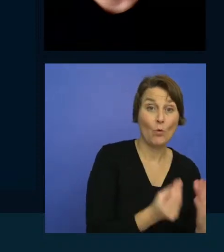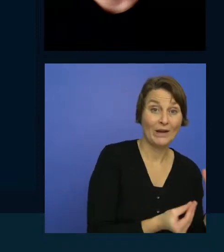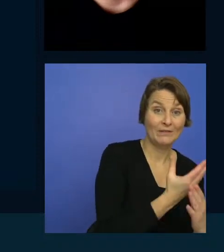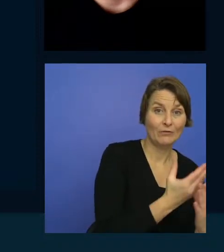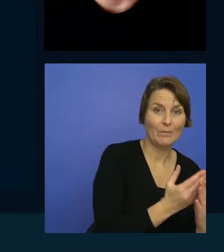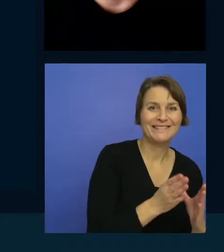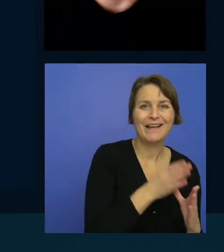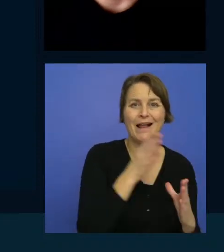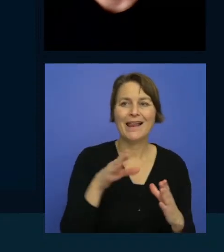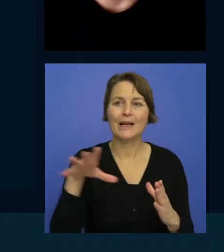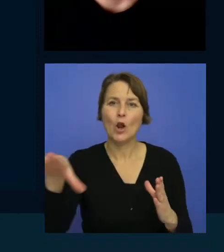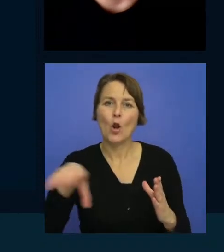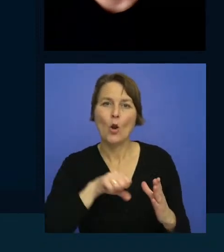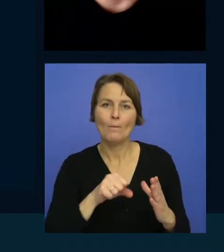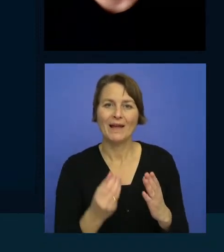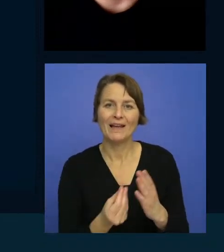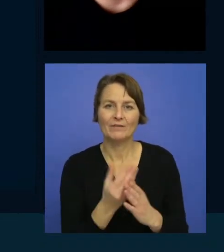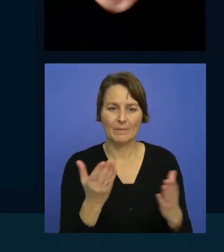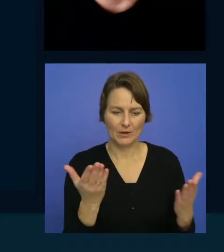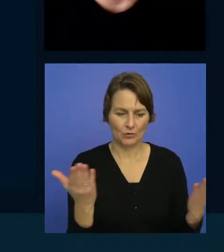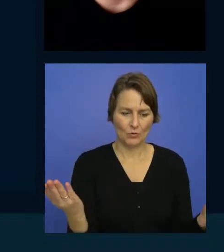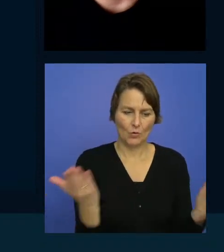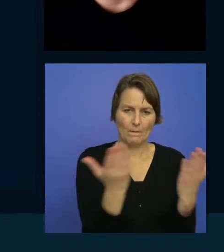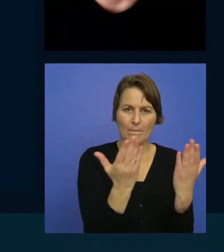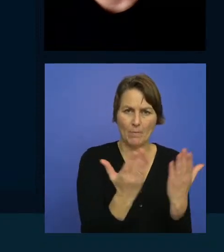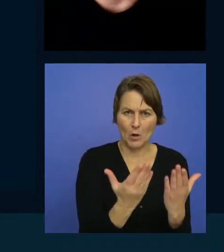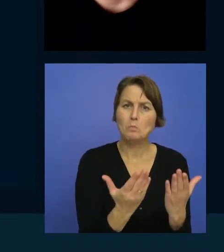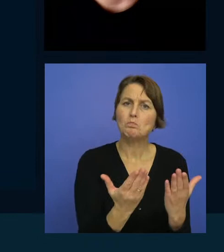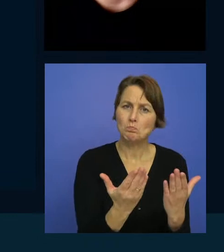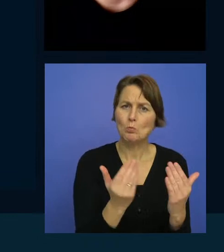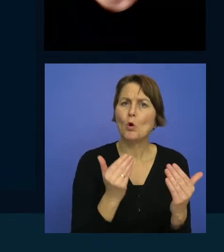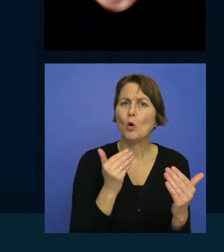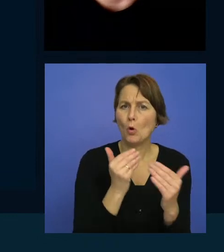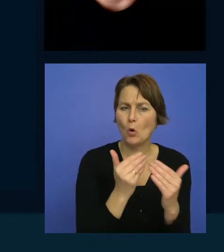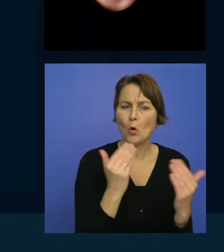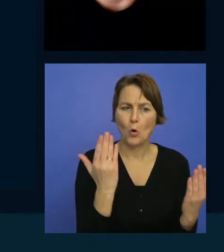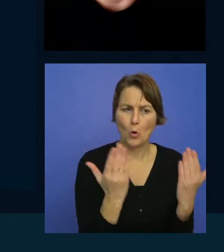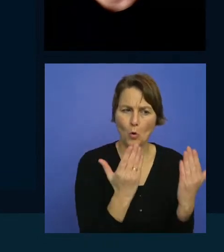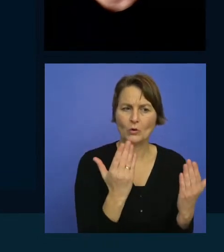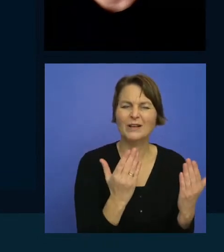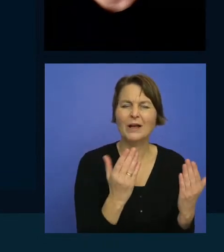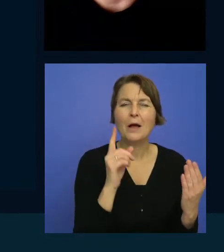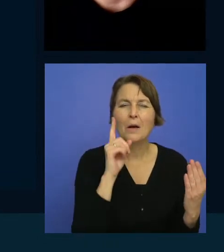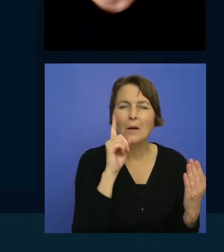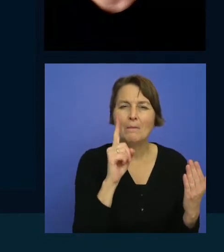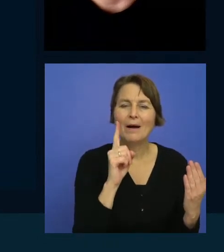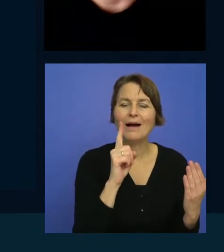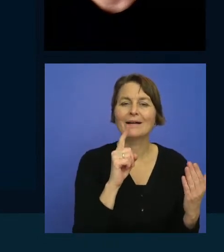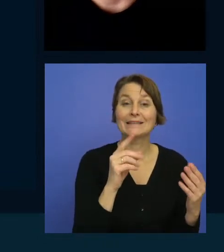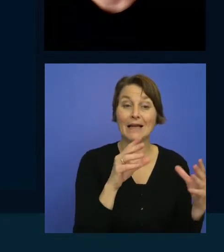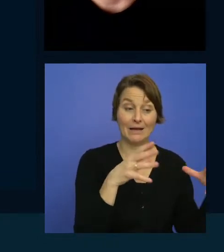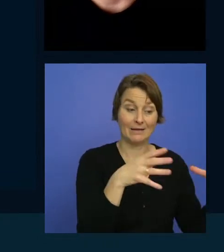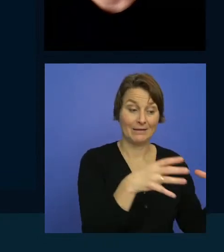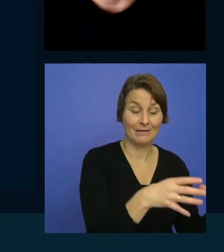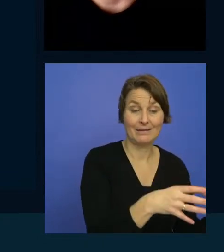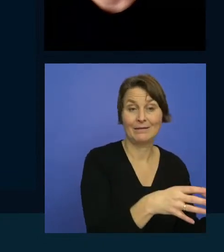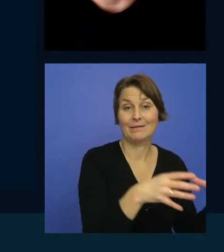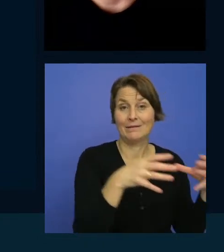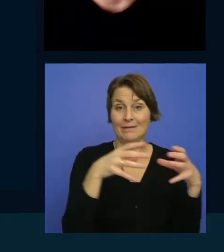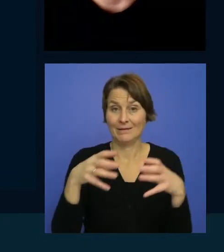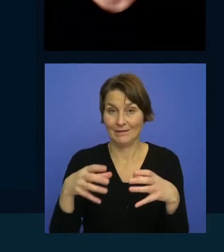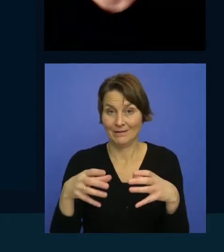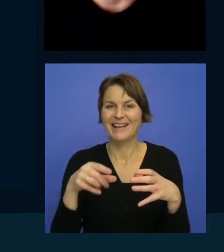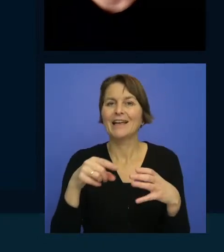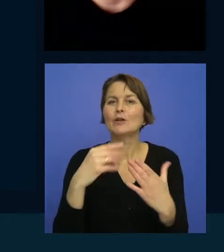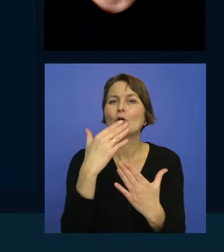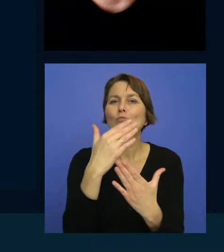see some noise added, particularly because this is a small data set. However, now I can take this and go and use it in my problem,